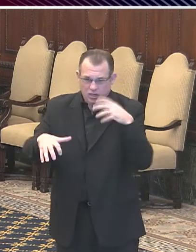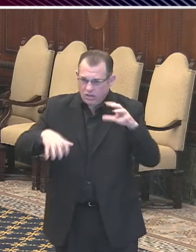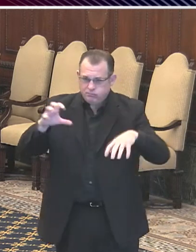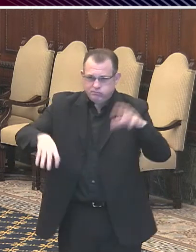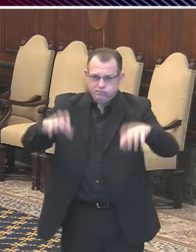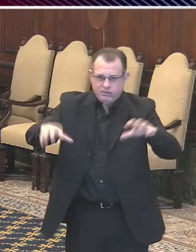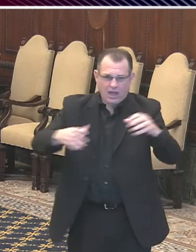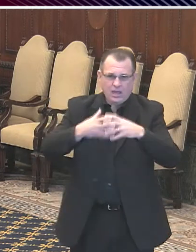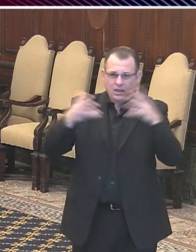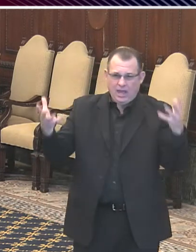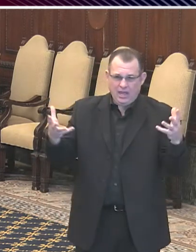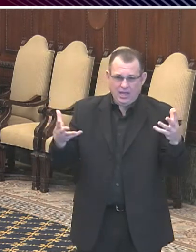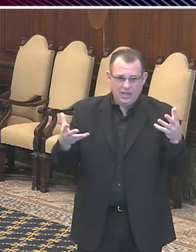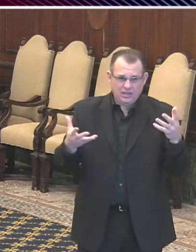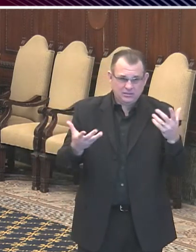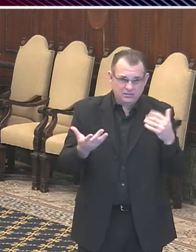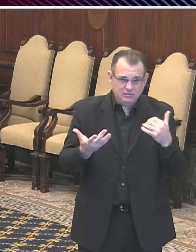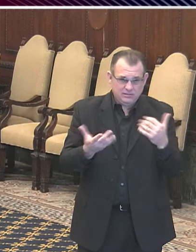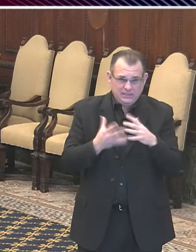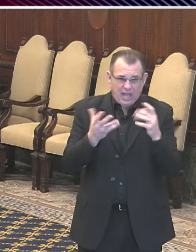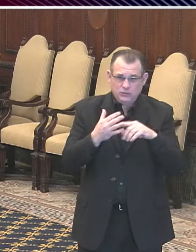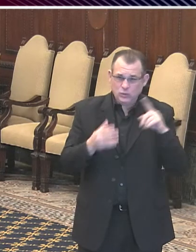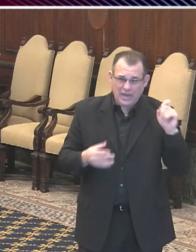plan for that? Or